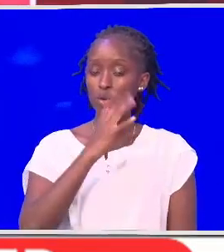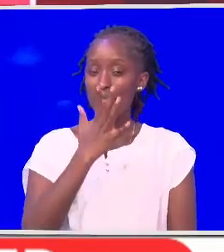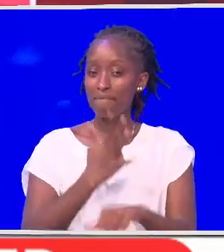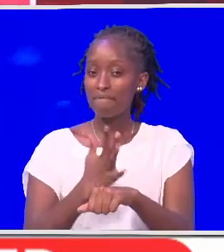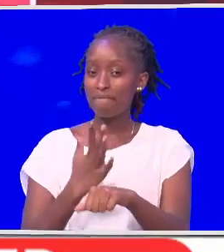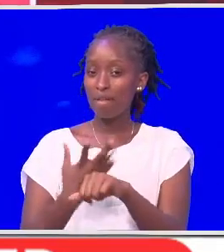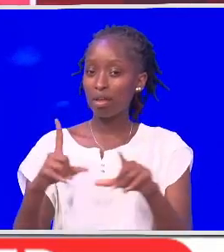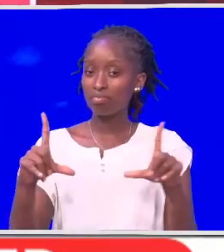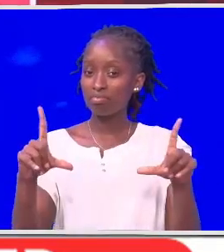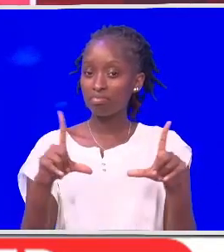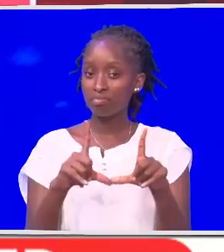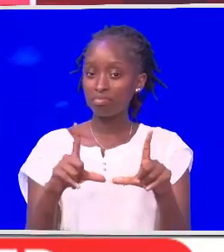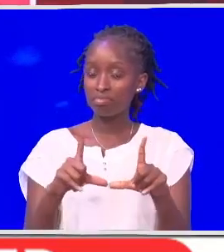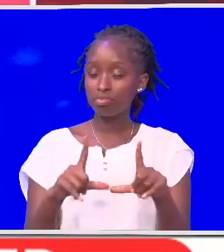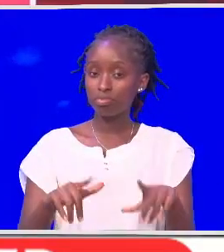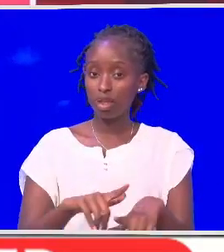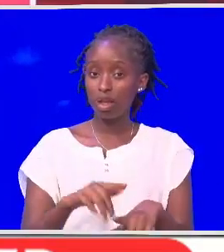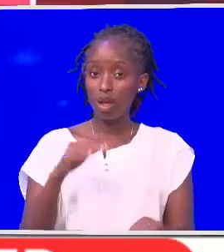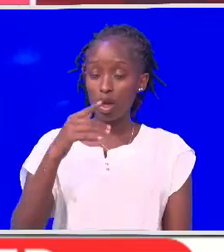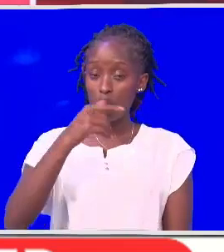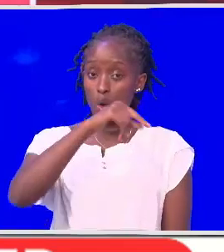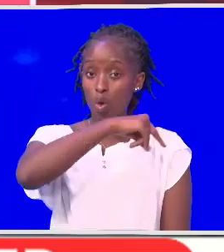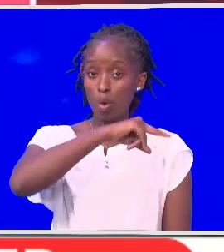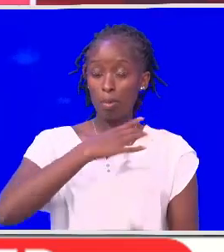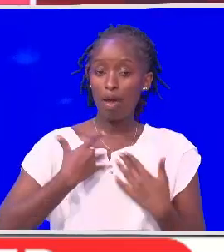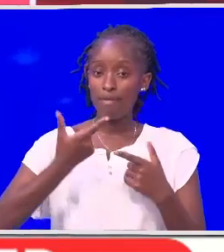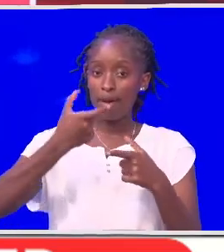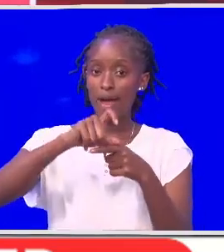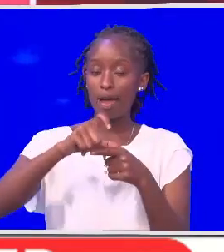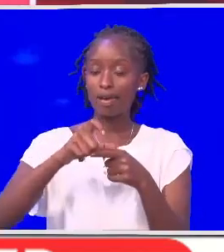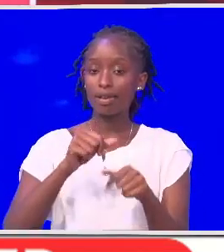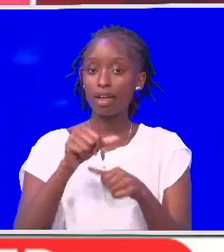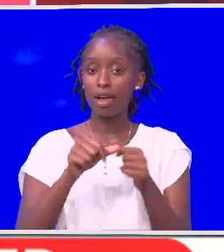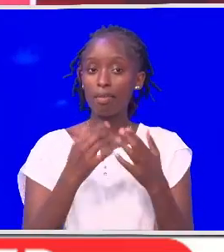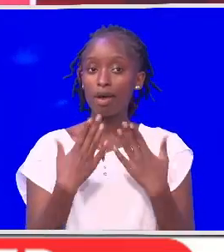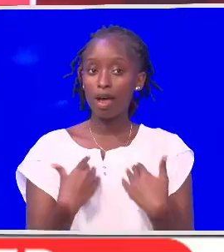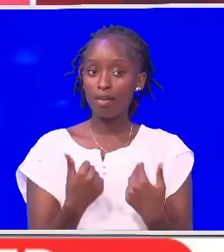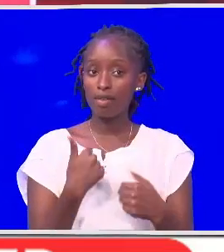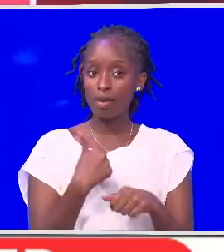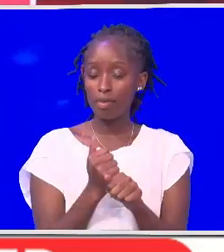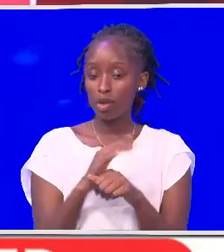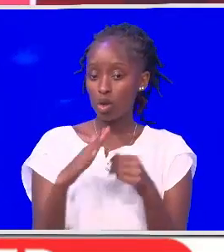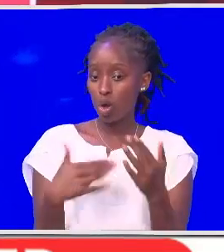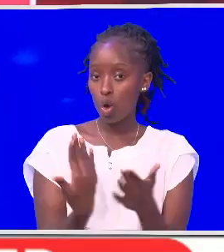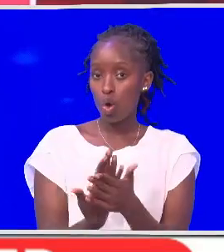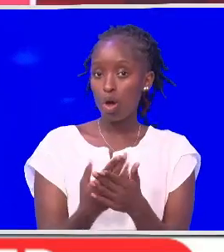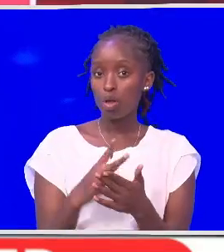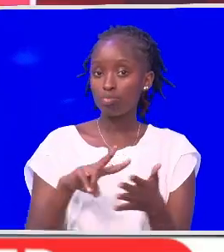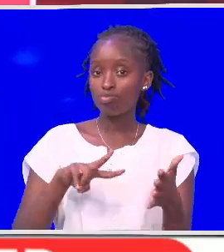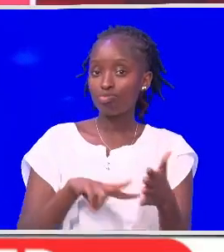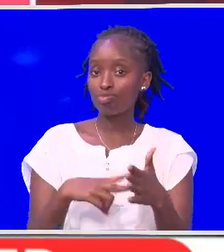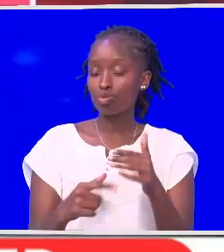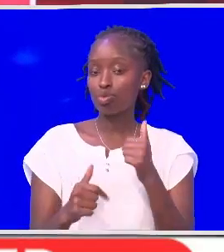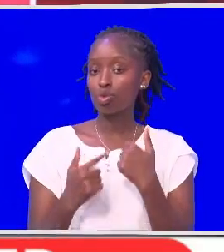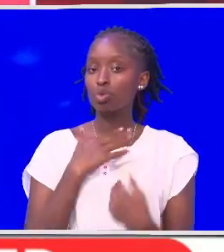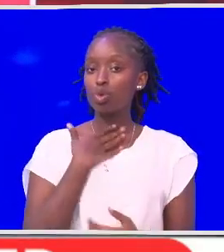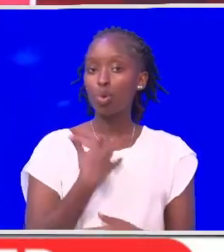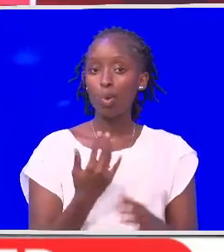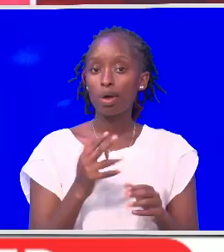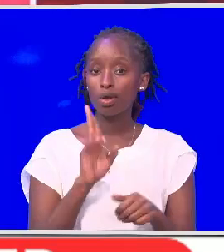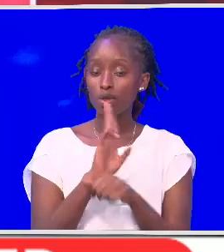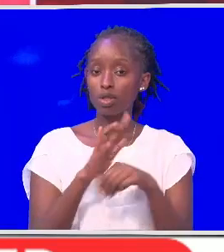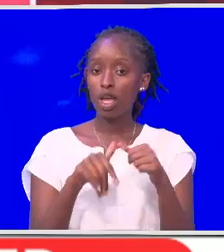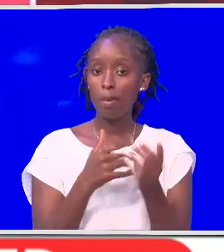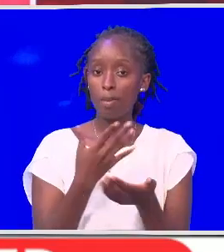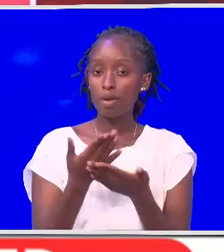professional qualifications has lifted the lid on a baffling, unscrupulous means of a section of Kenyans used to attain